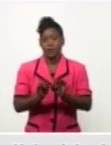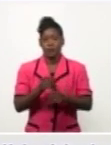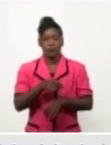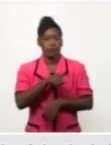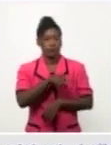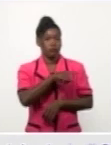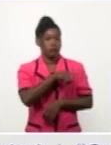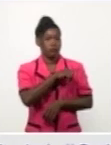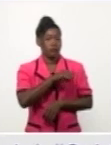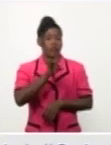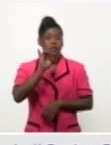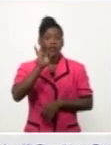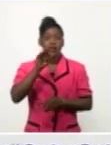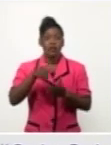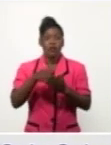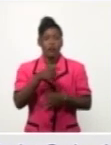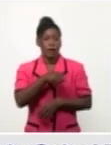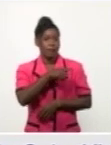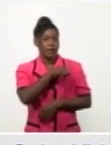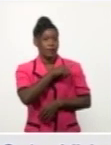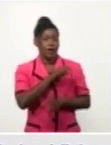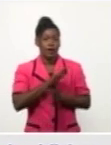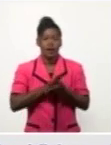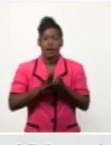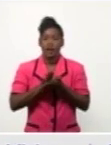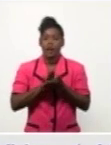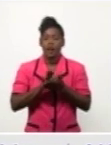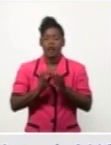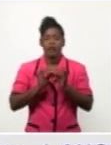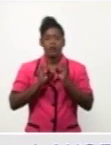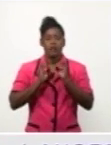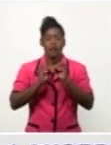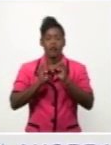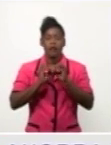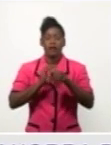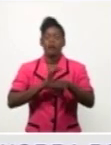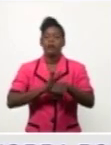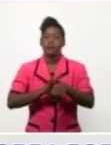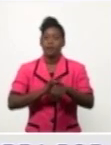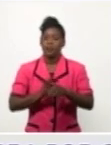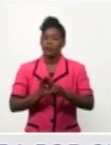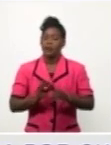last 15 days.